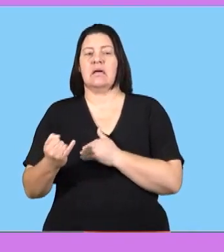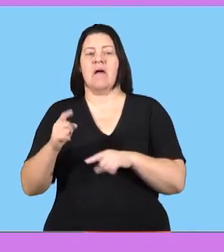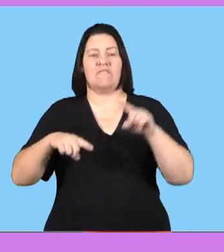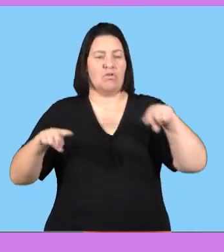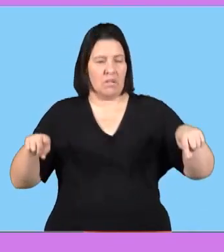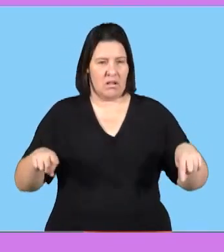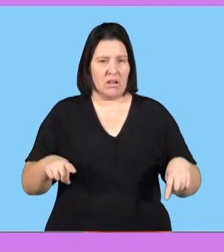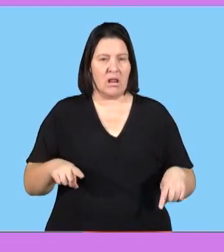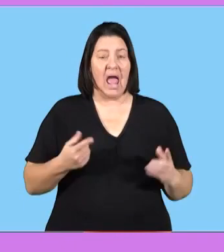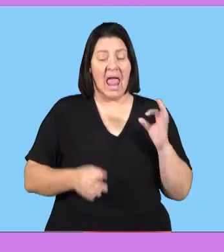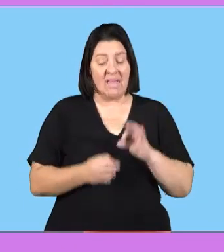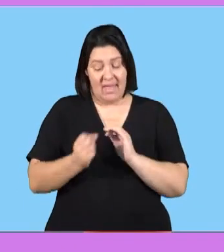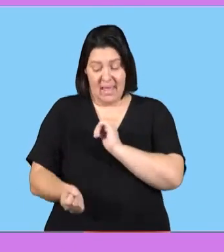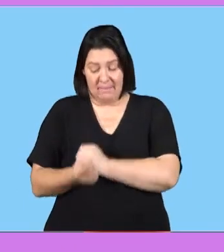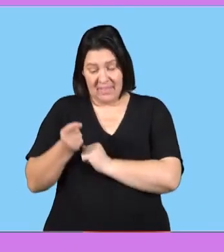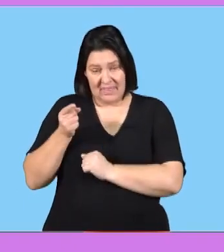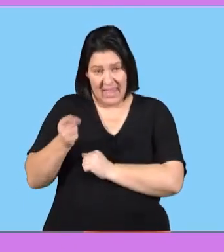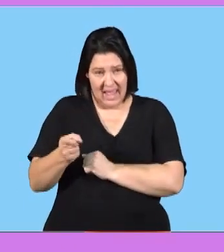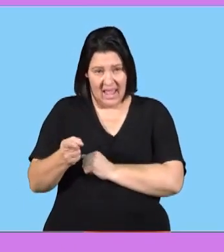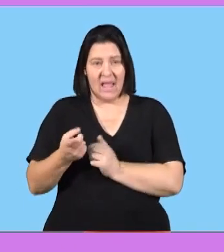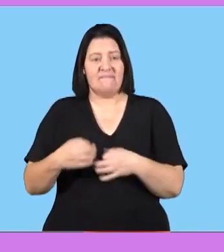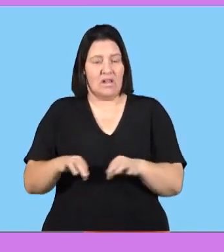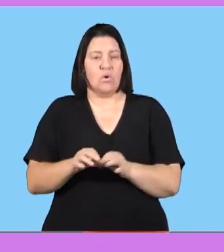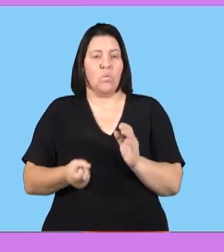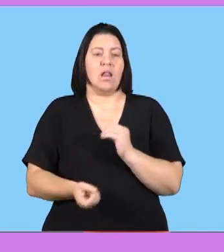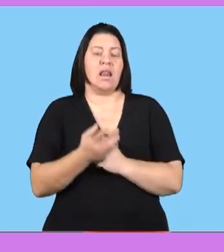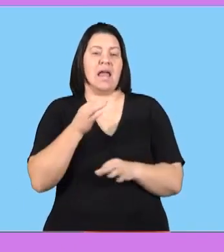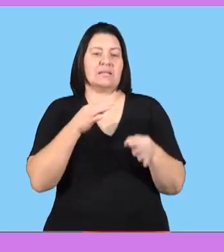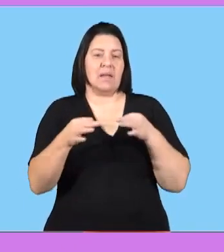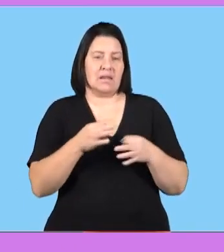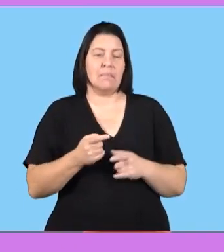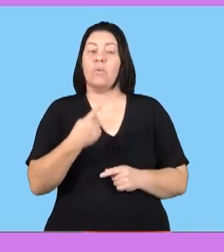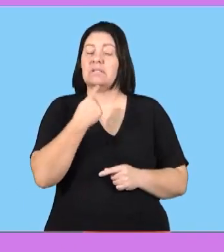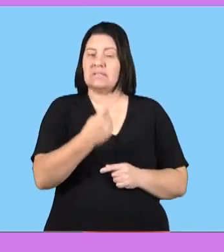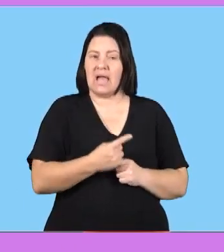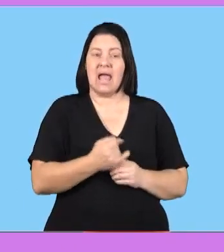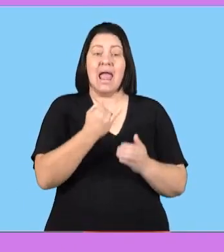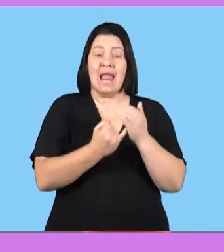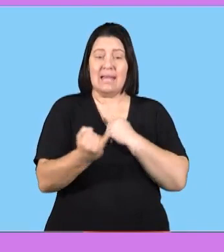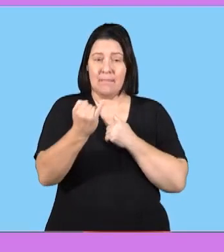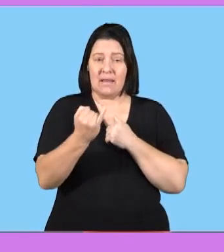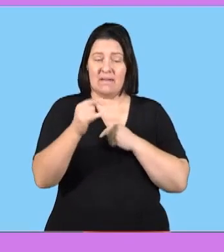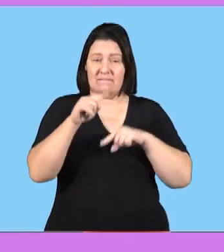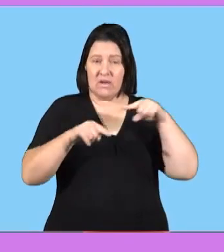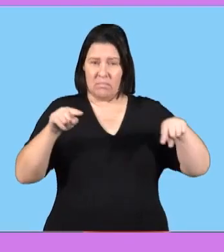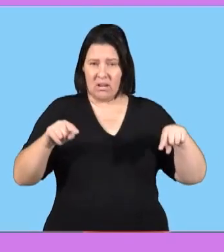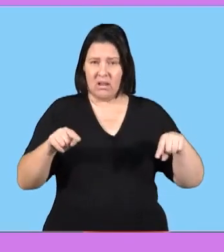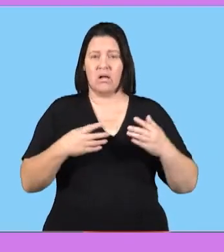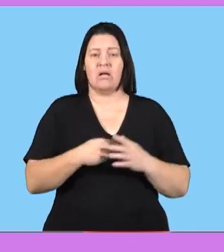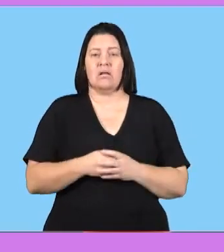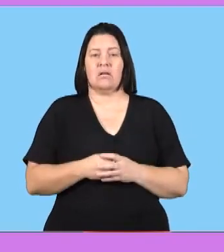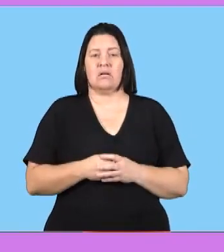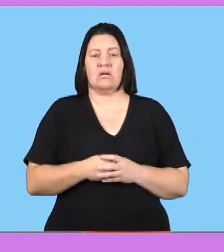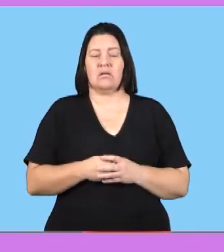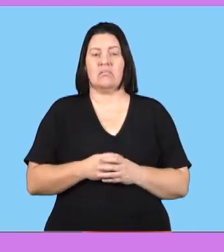it as we get to the values. But I just want to say the independent variable is a